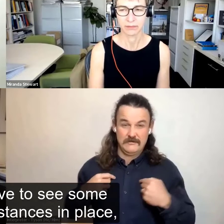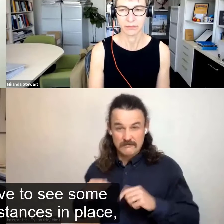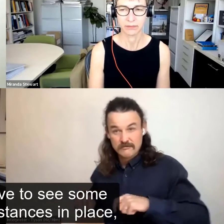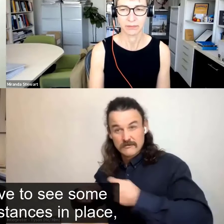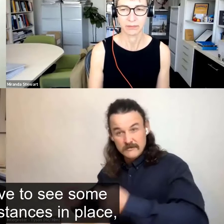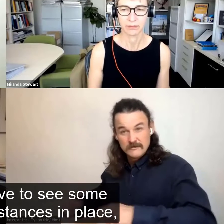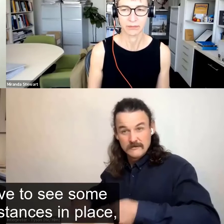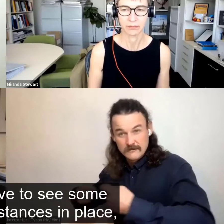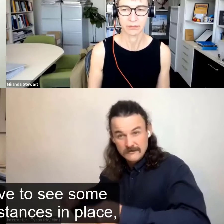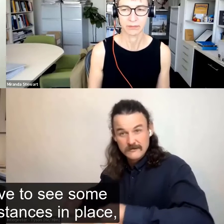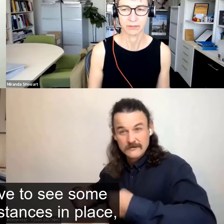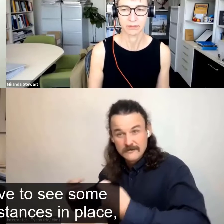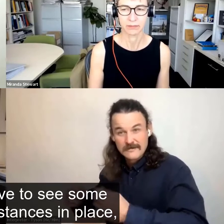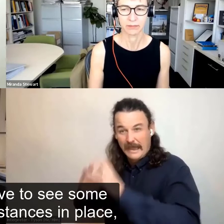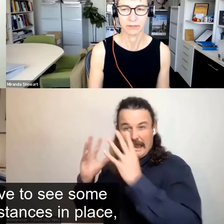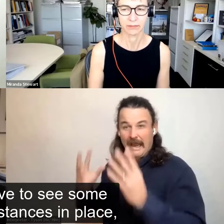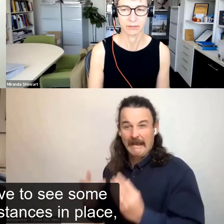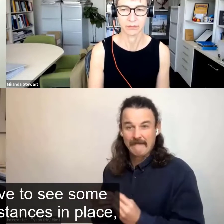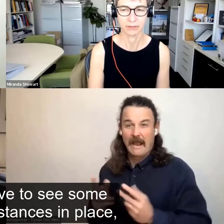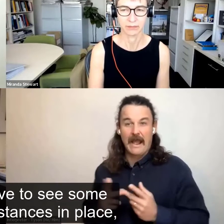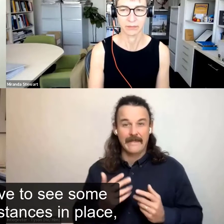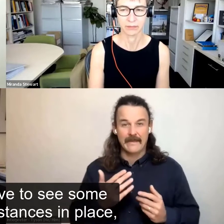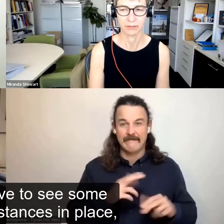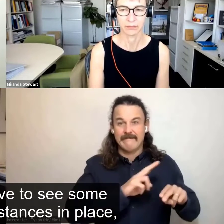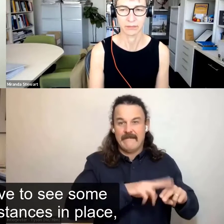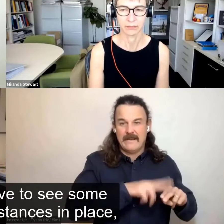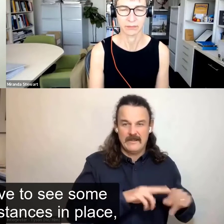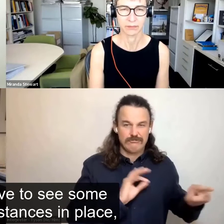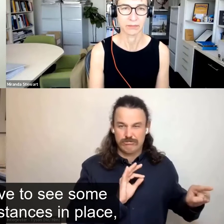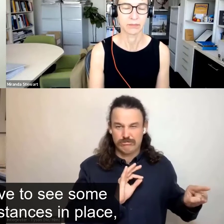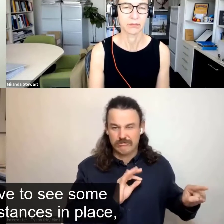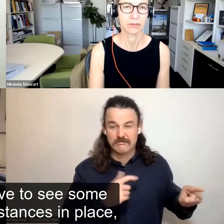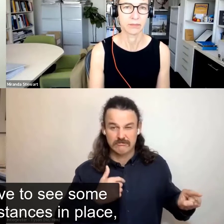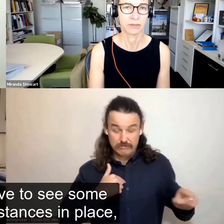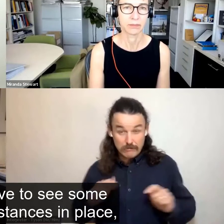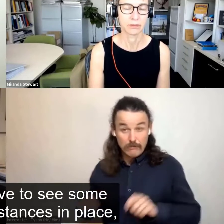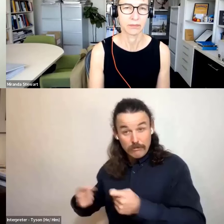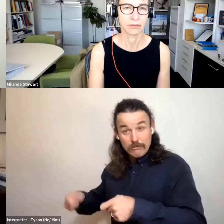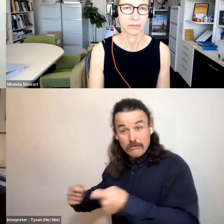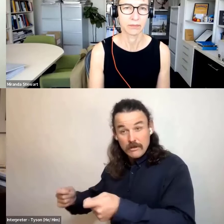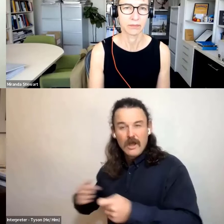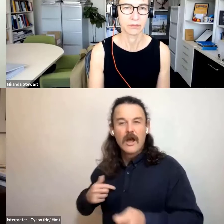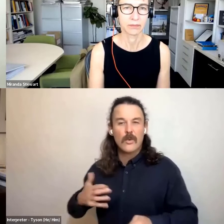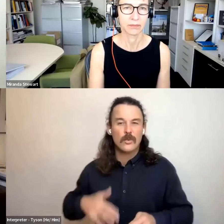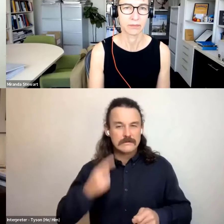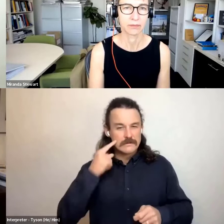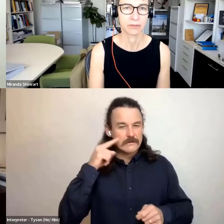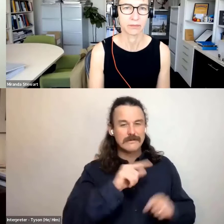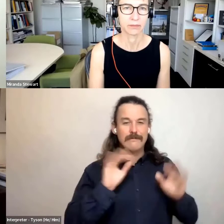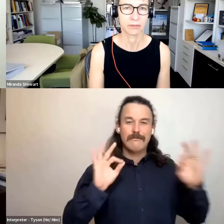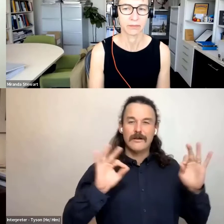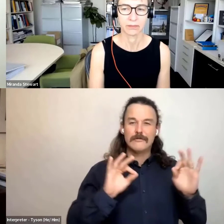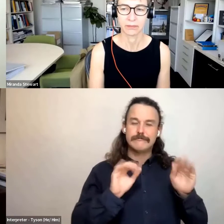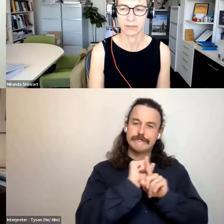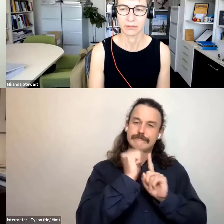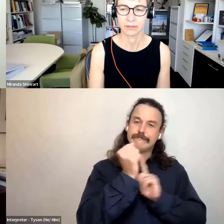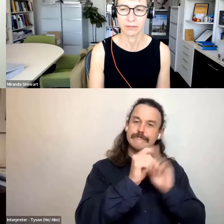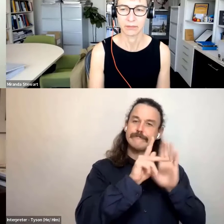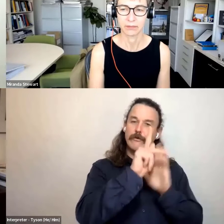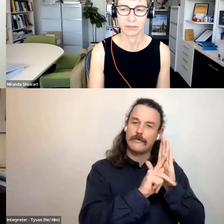children. So I would love to see some special circumstances in place for